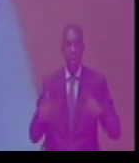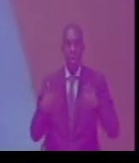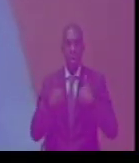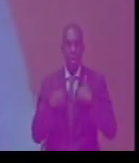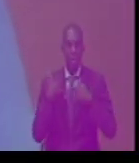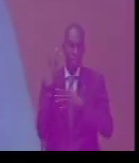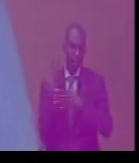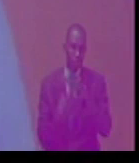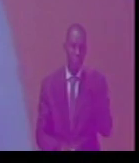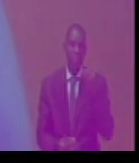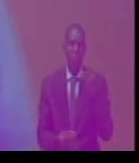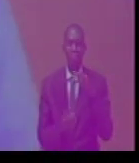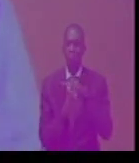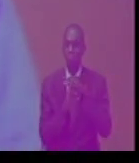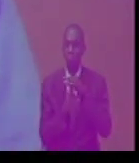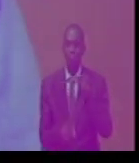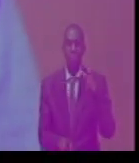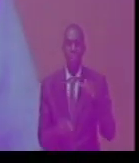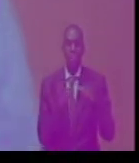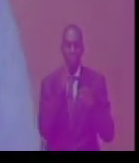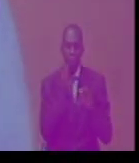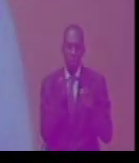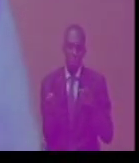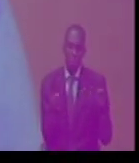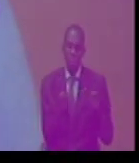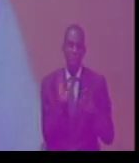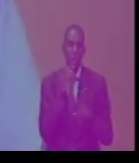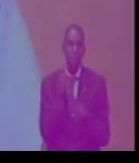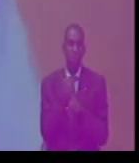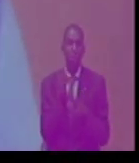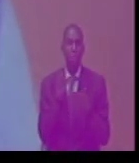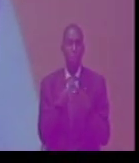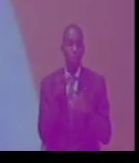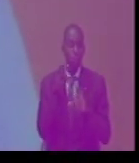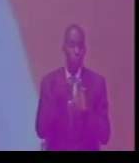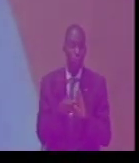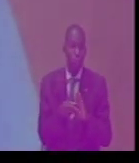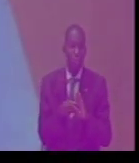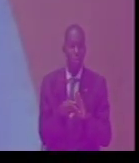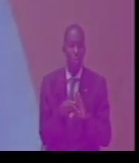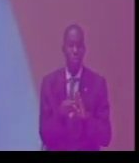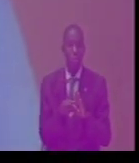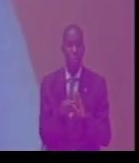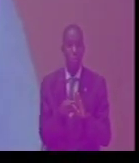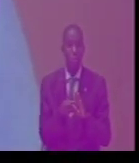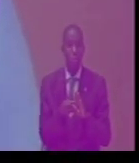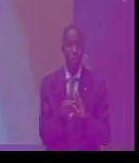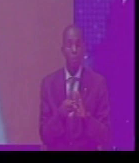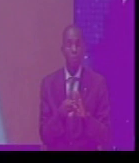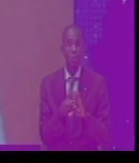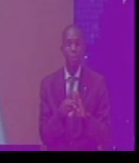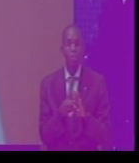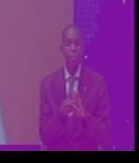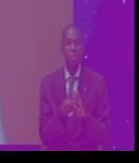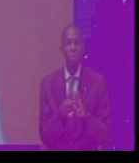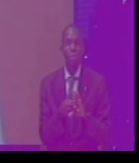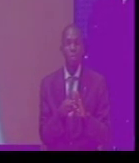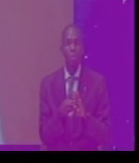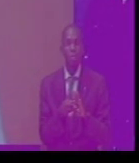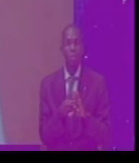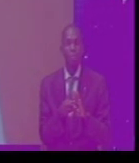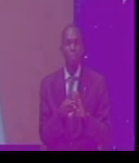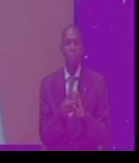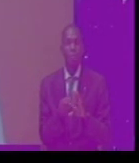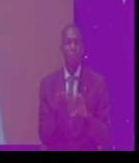the morning, all the pain has gone. But I managed myself to join the, because we